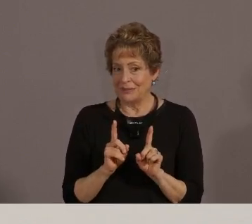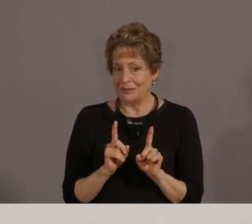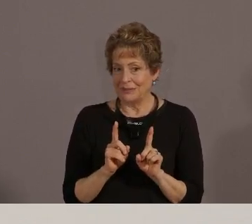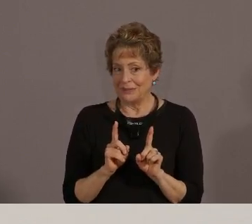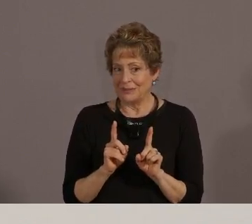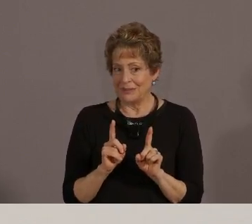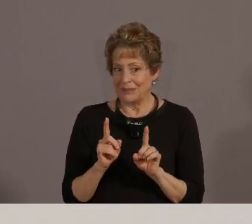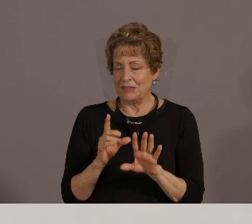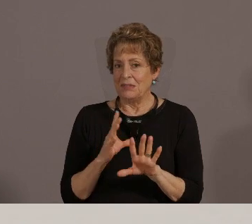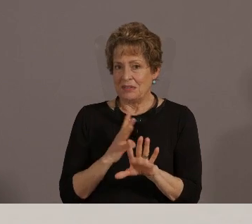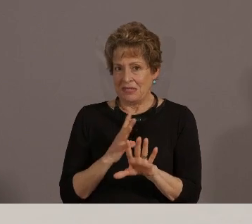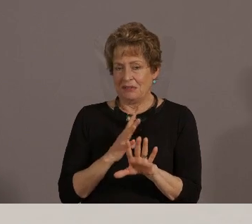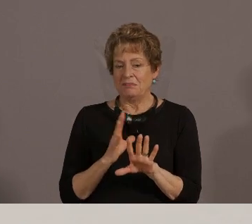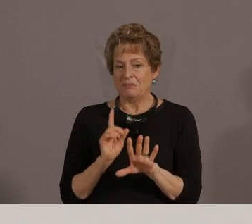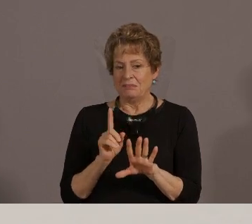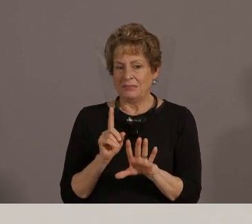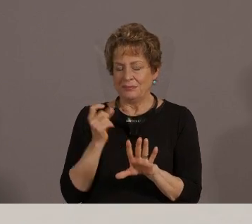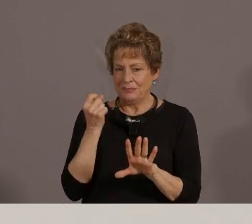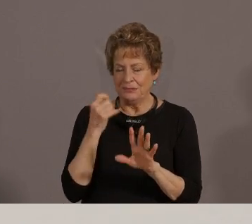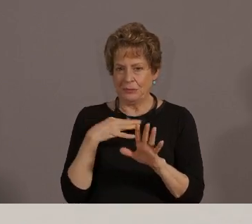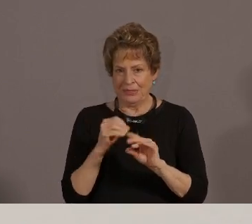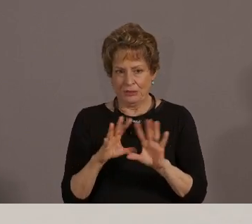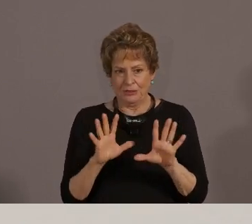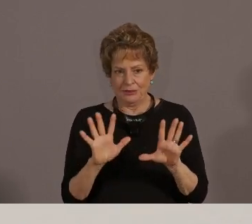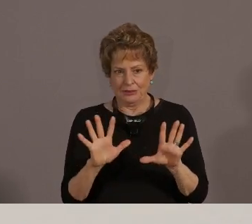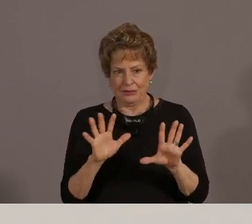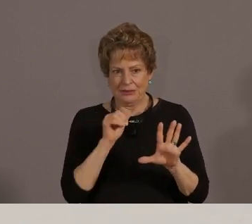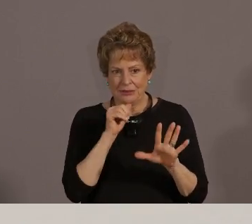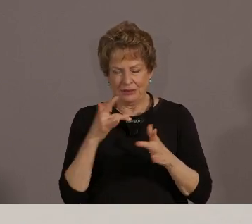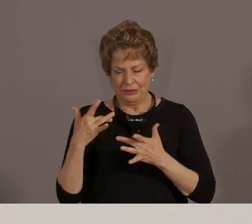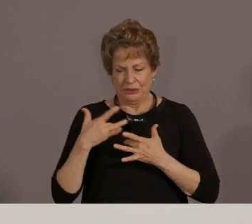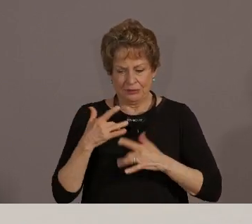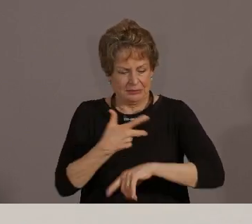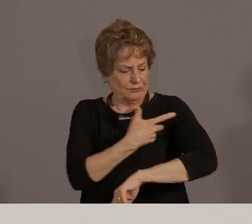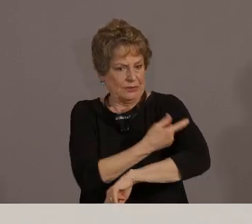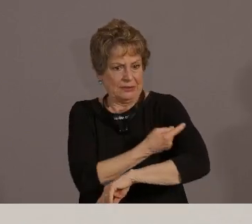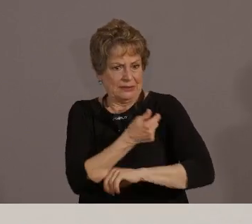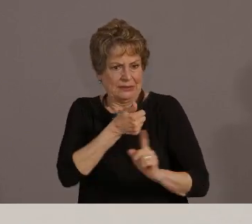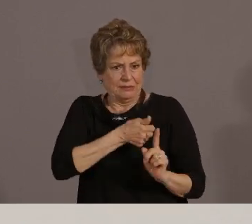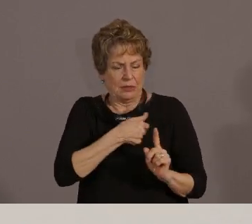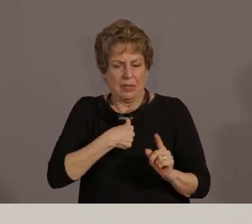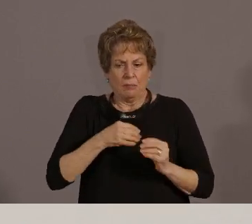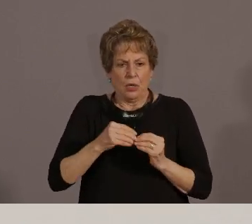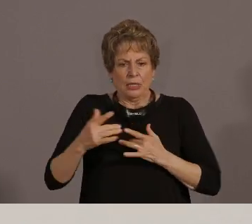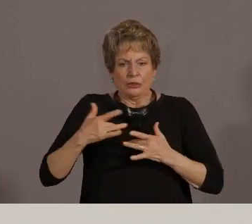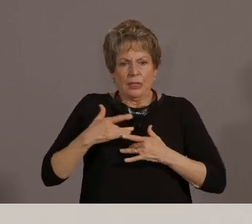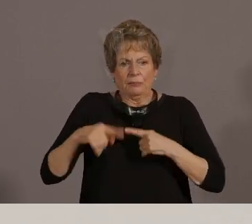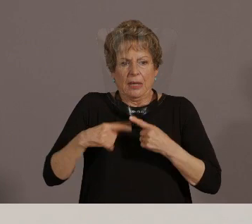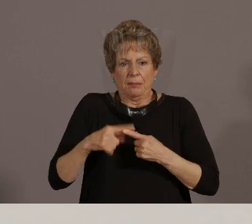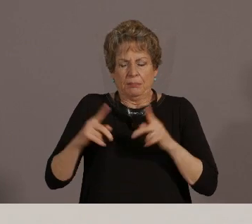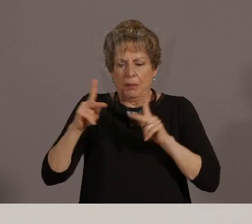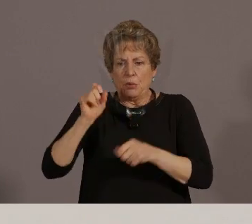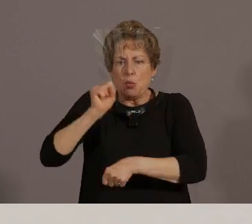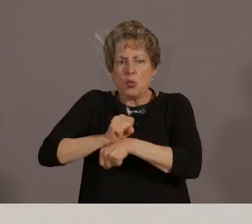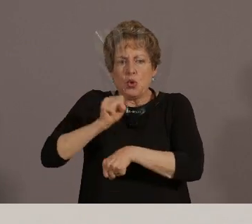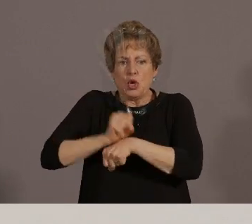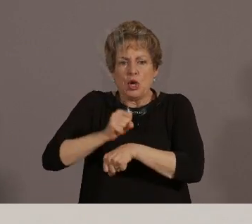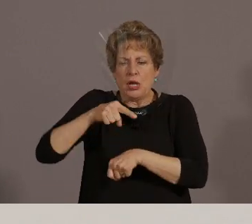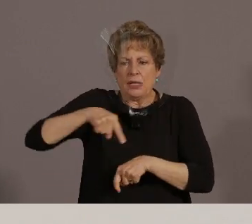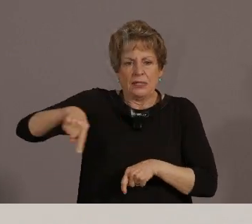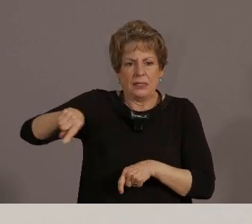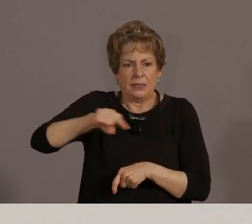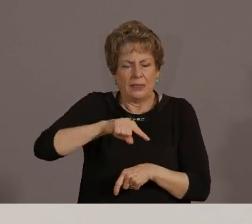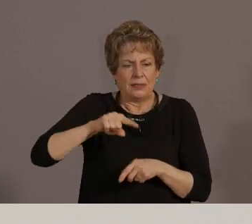the Pfizer comes in the -80. We can slower thaw that at -20, or they can bring it out to